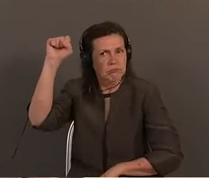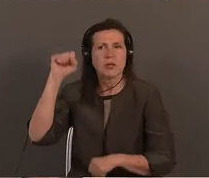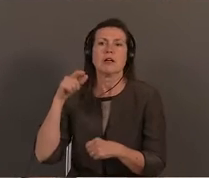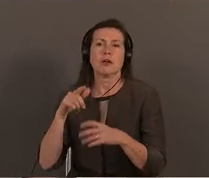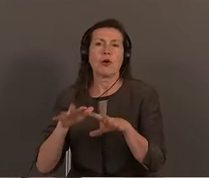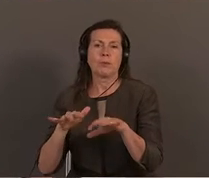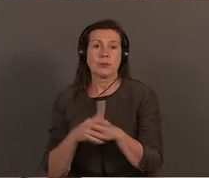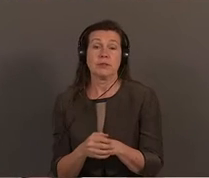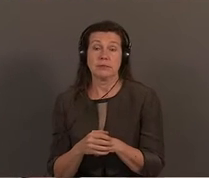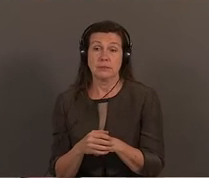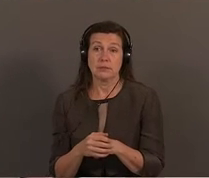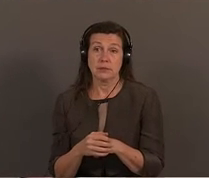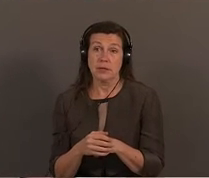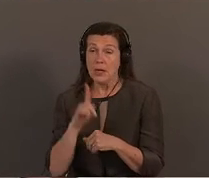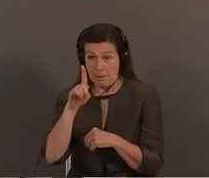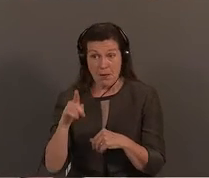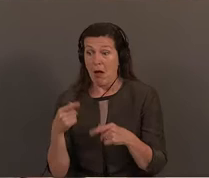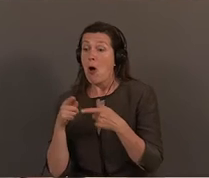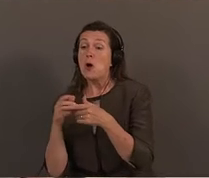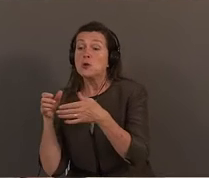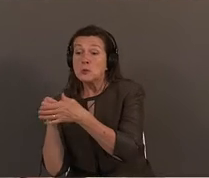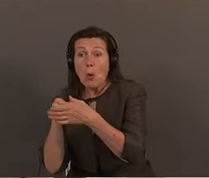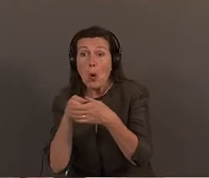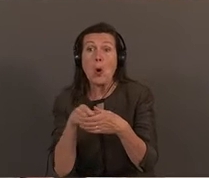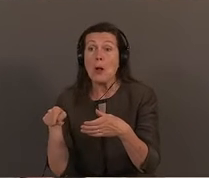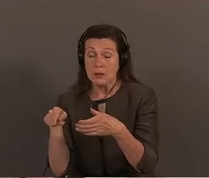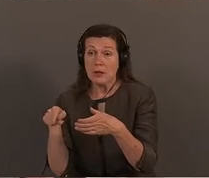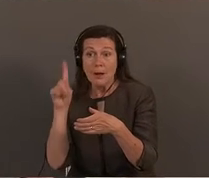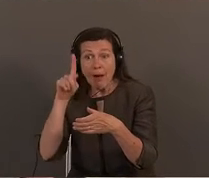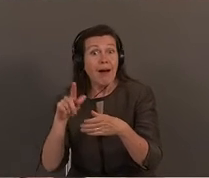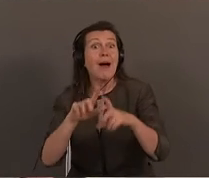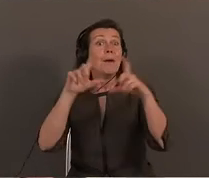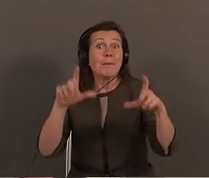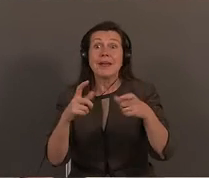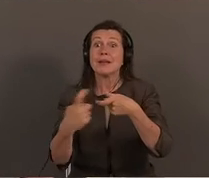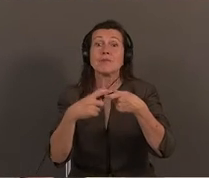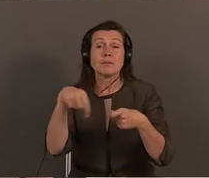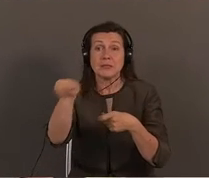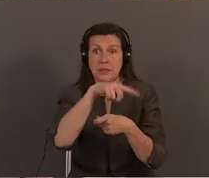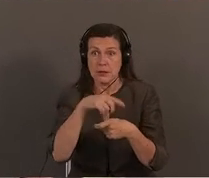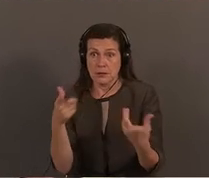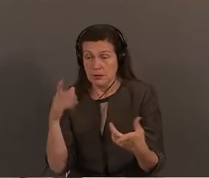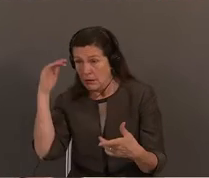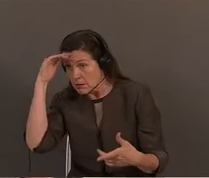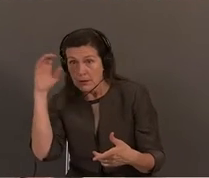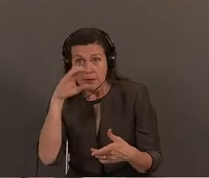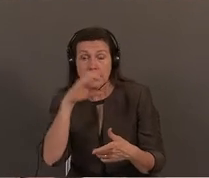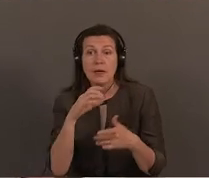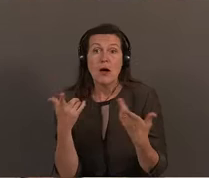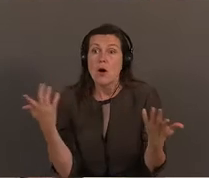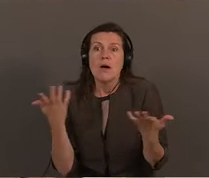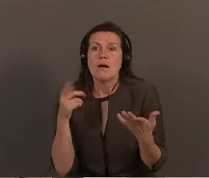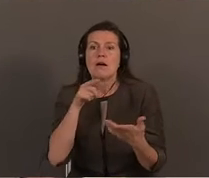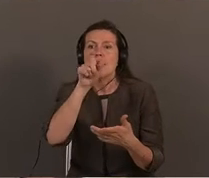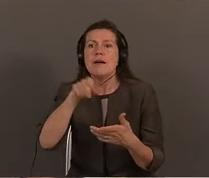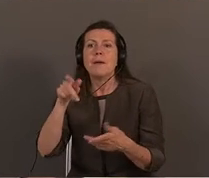But even for bigger member states, the real question is from where to find those people who are able to build up